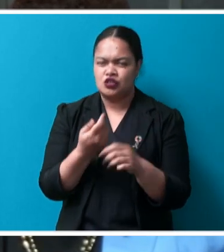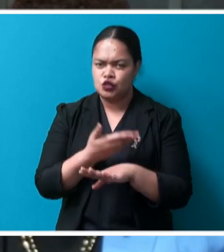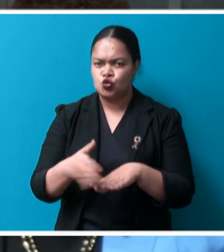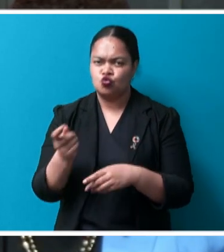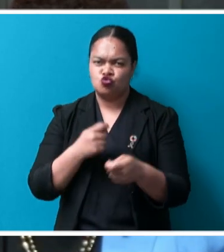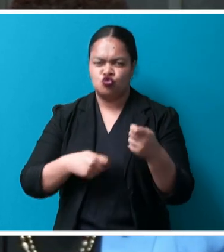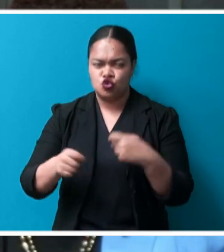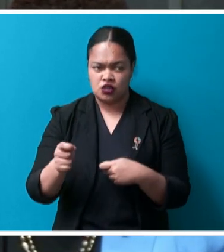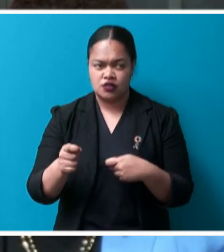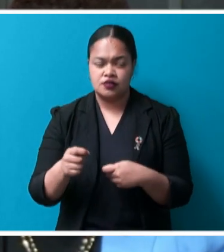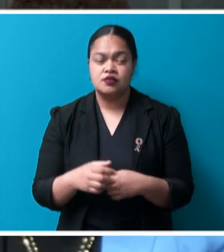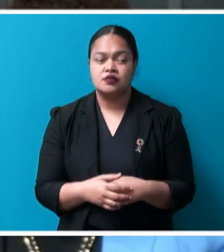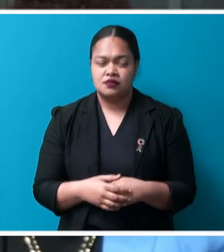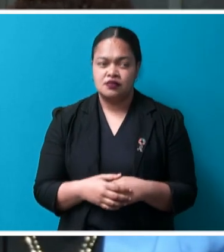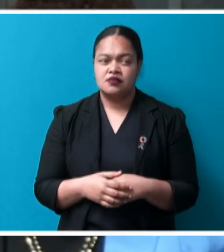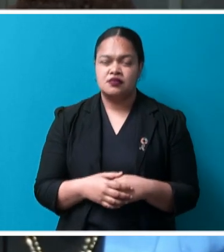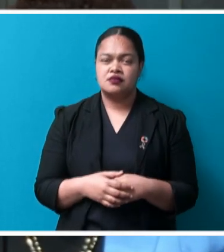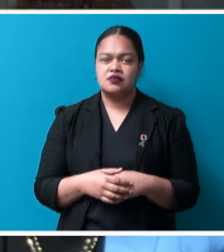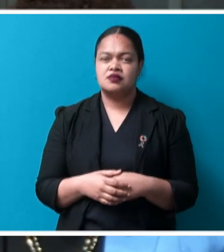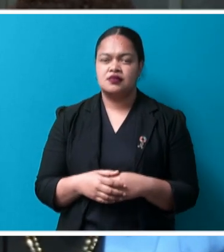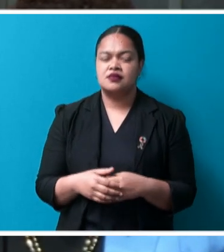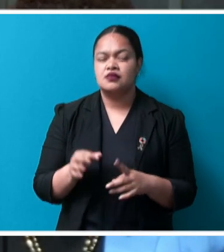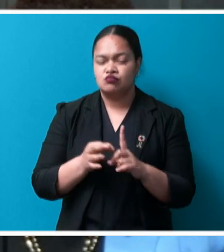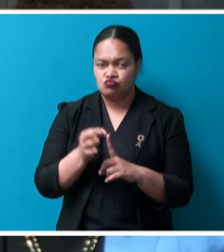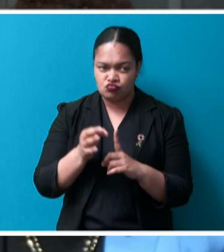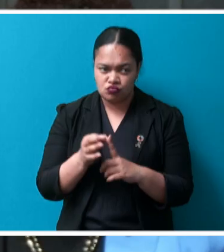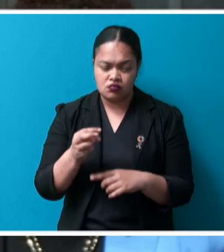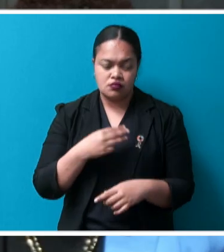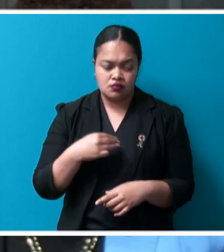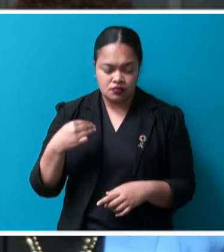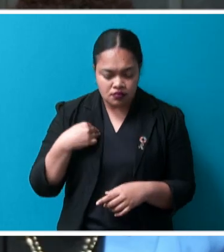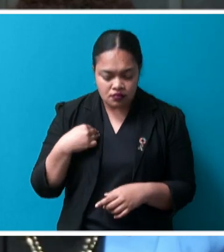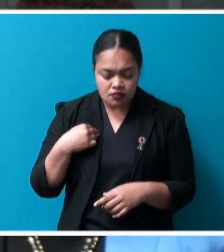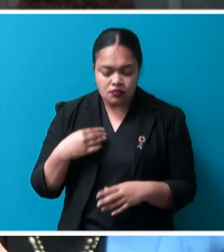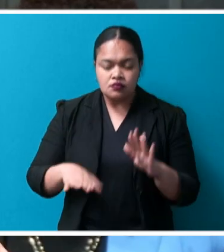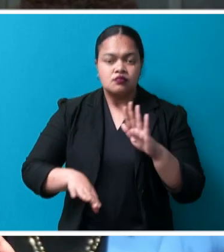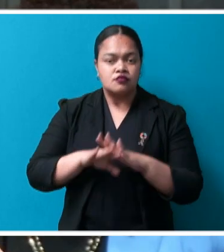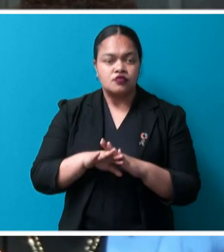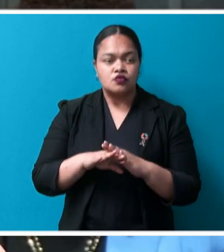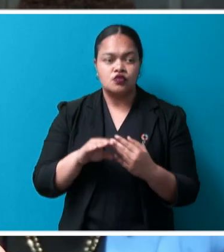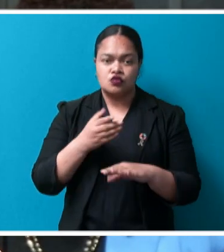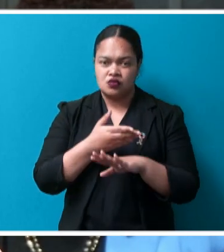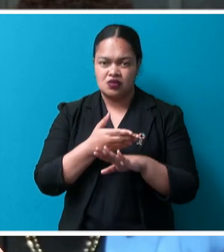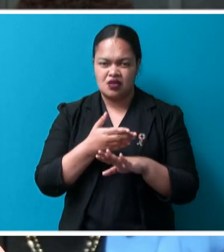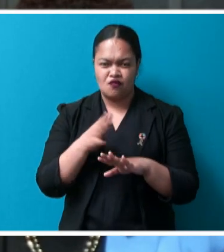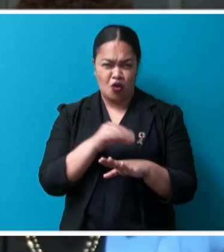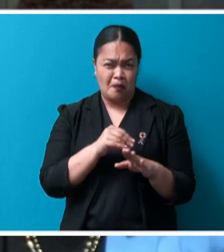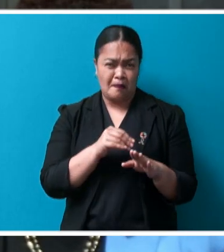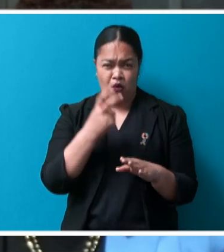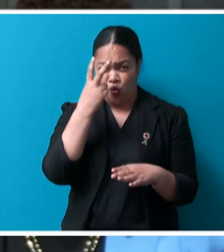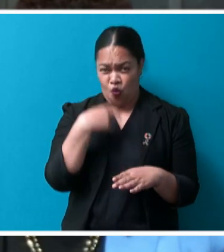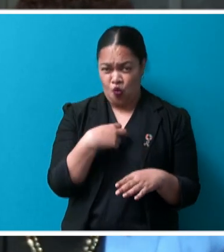digital inventory integration. The Ministry has fully transitioned from paper-based tracking to